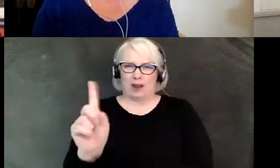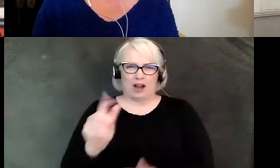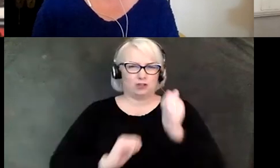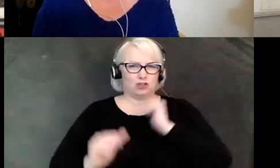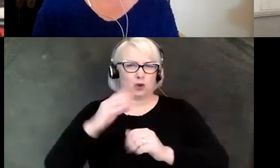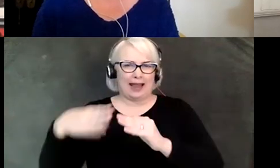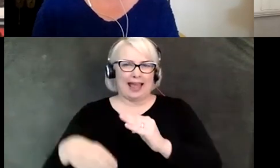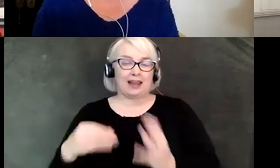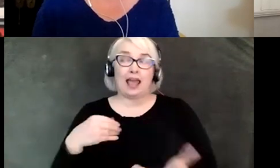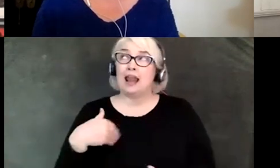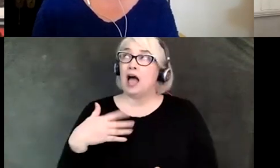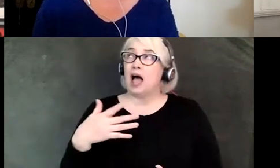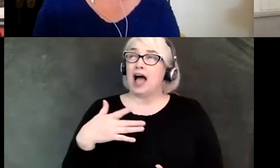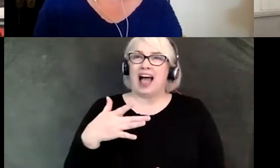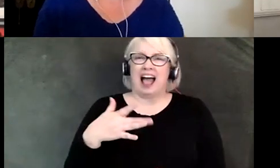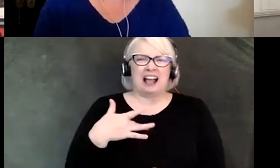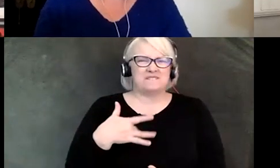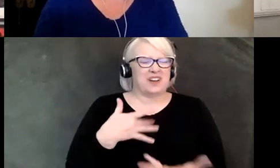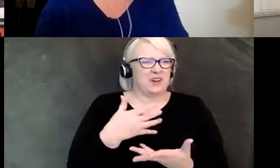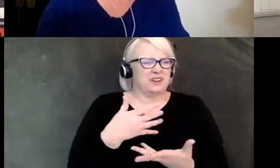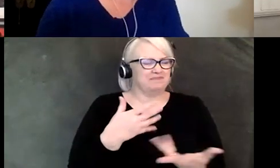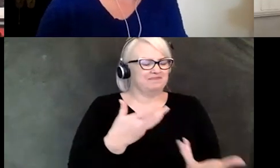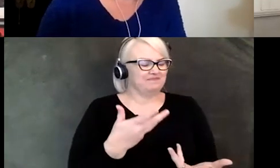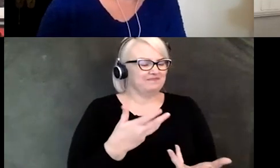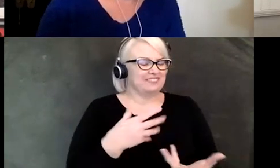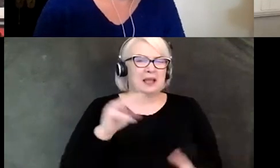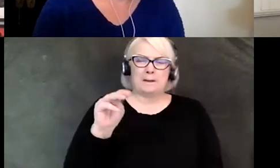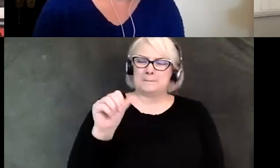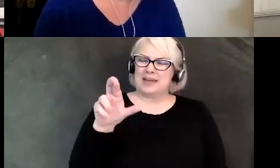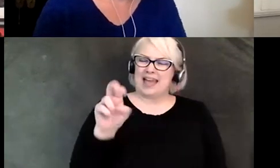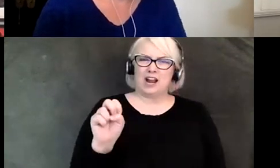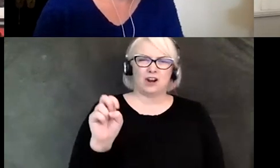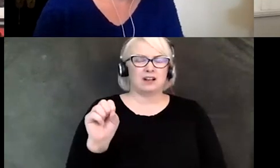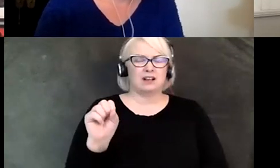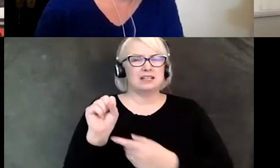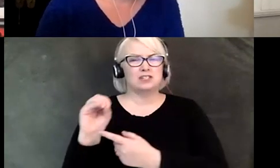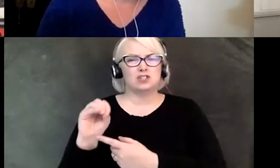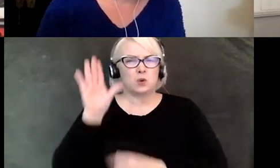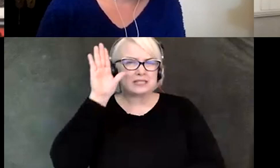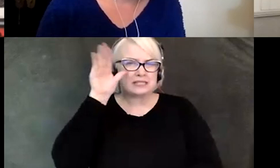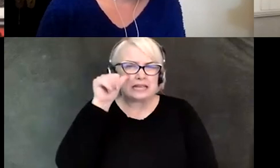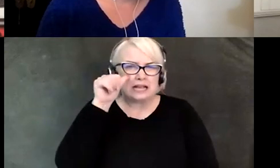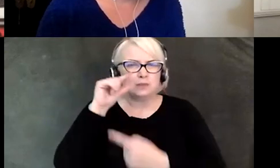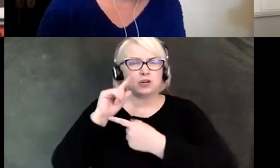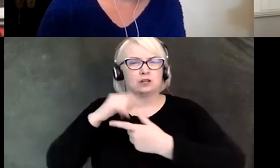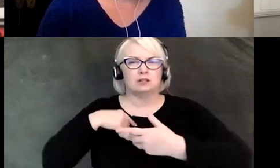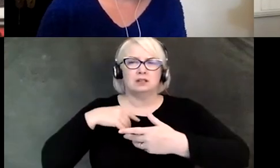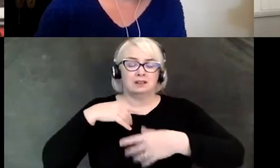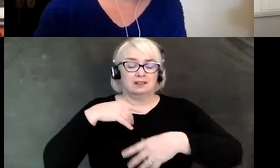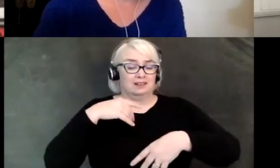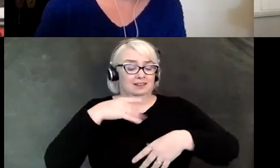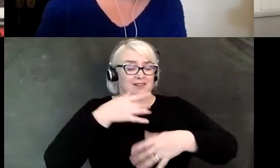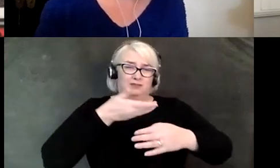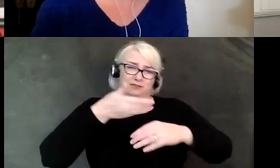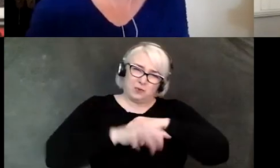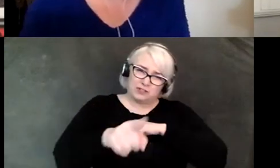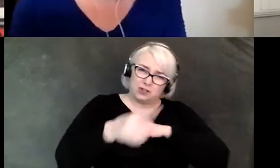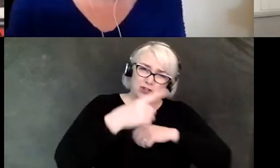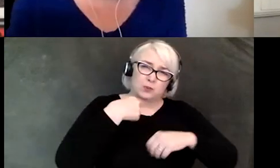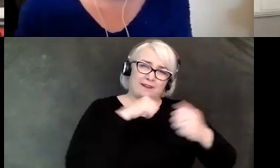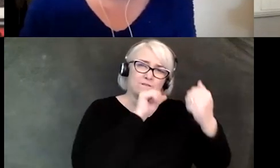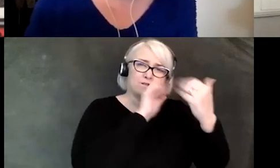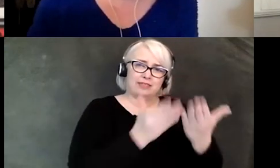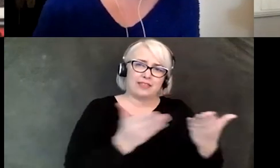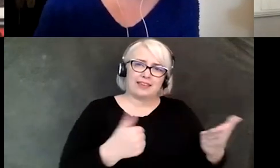Mare was such a stubborn person to get her to confront the thing that's haunting her, which is the death of her son. You know, once you got